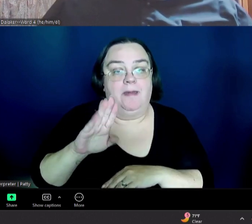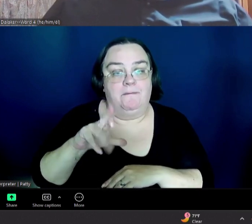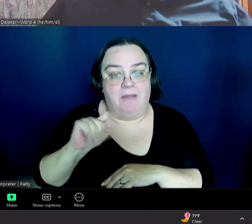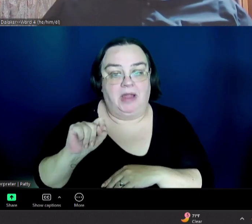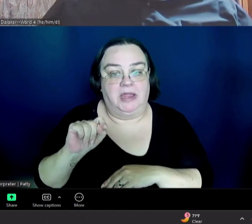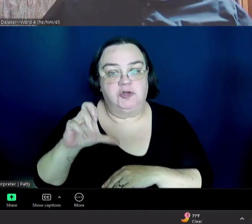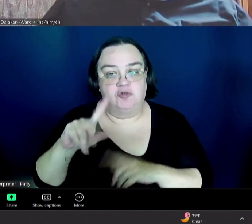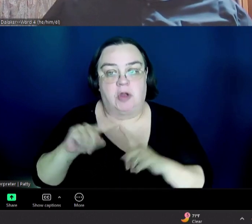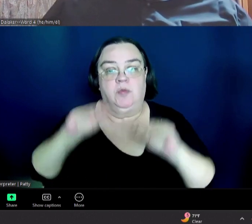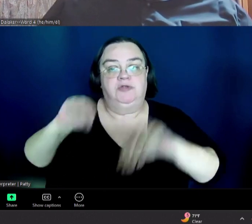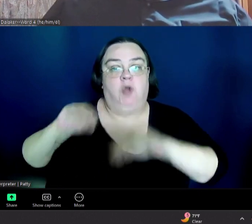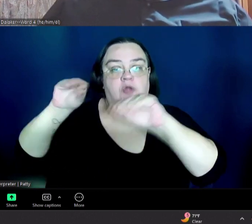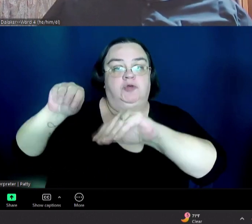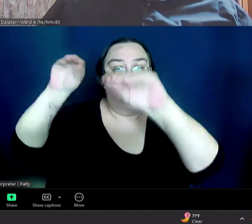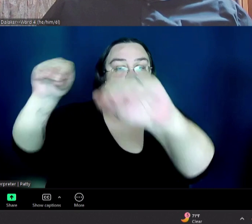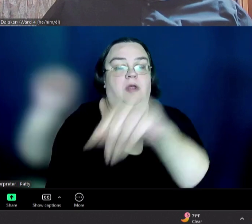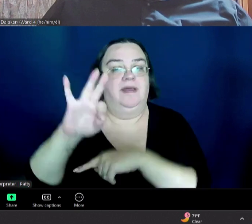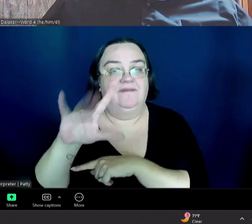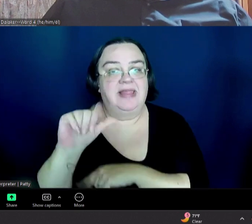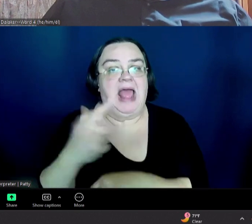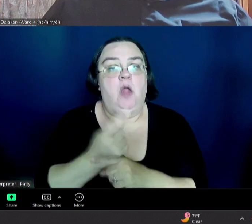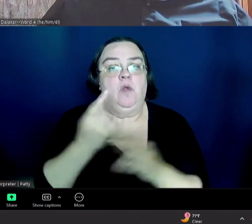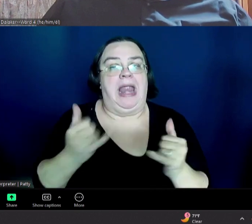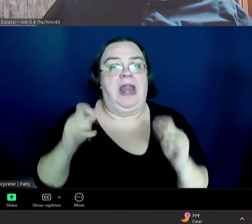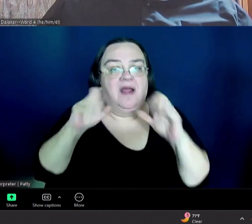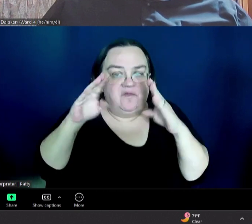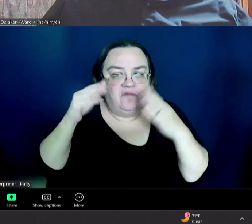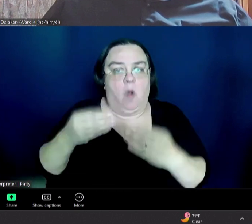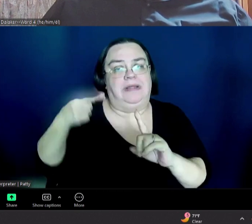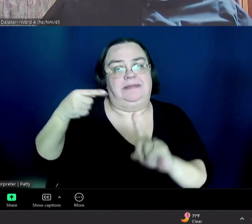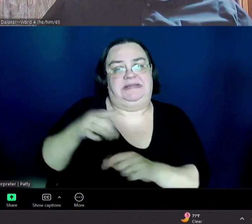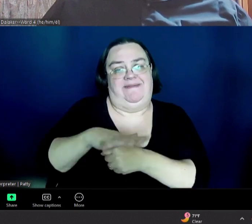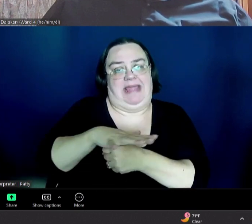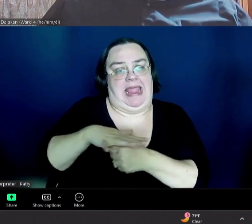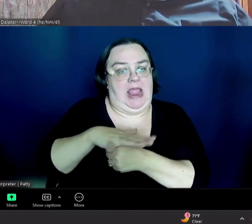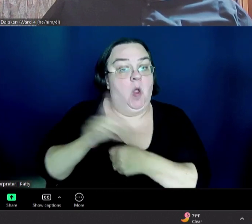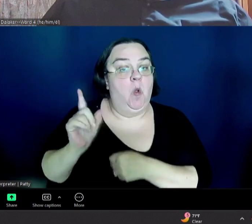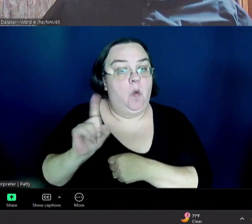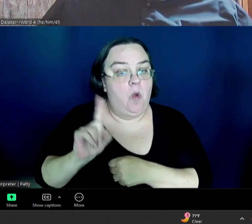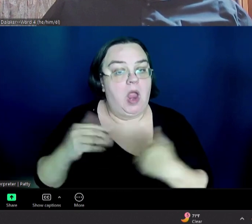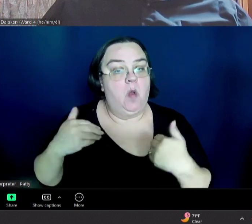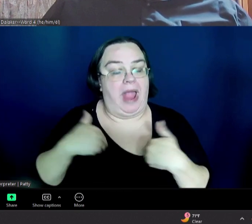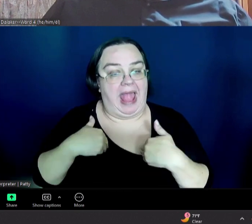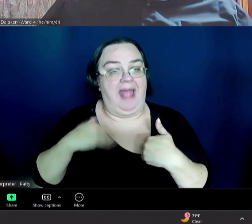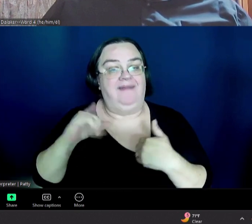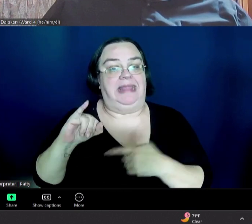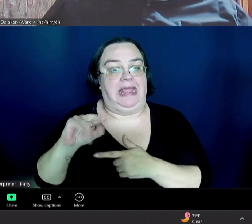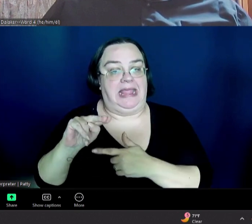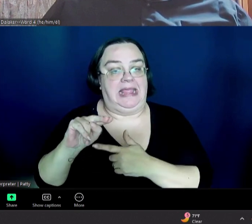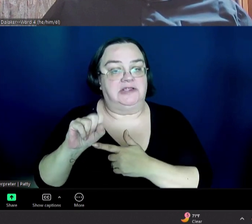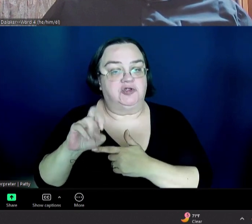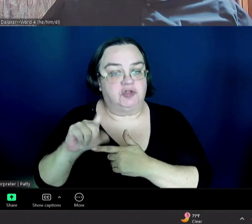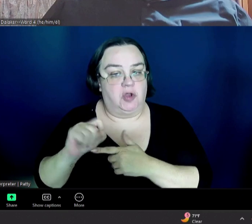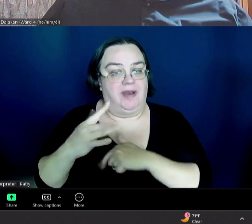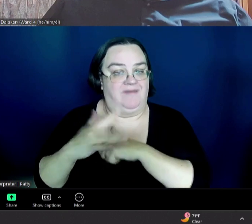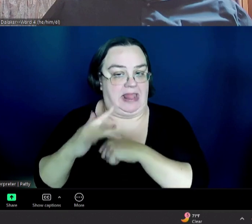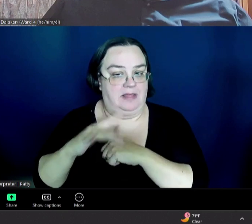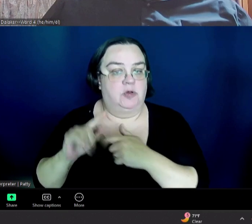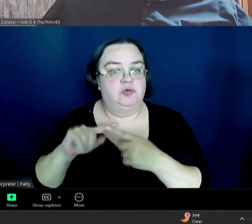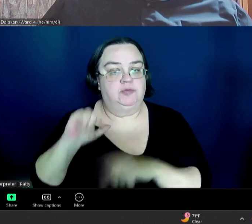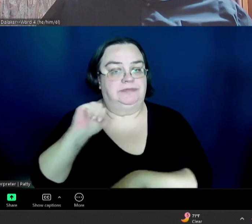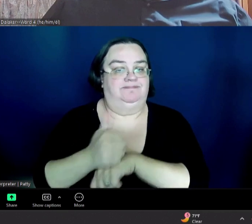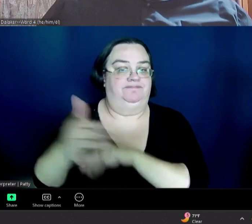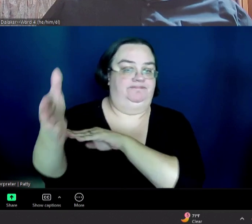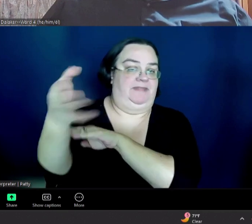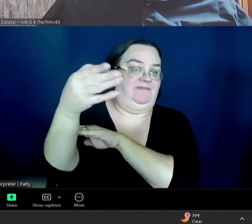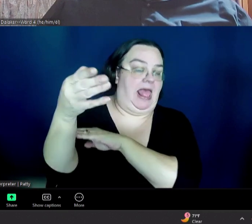right now, we just need to focus in the locations where we currently have the inserts to install the flags. Okay, gotcha. All right. I